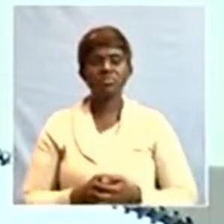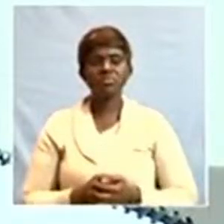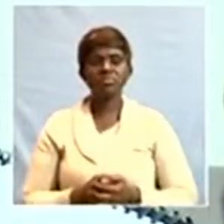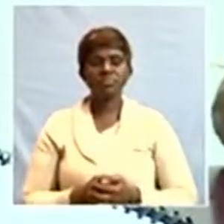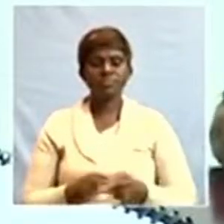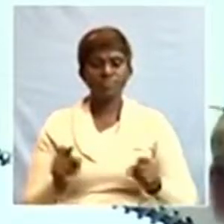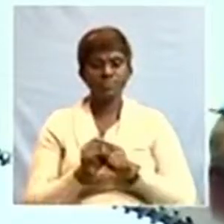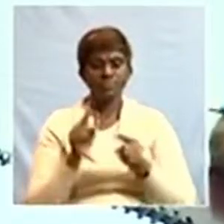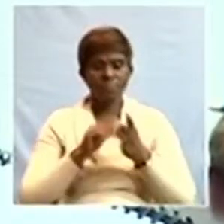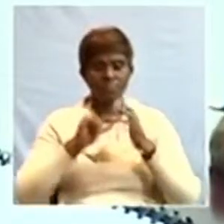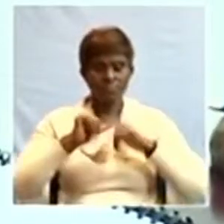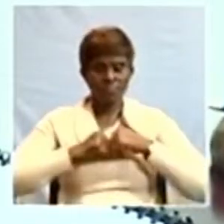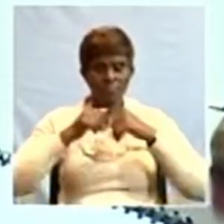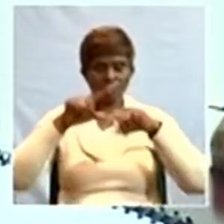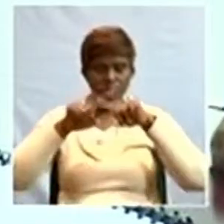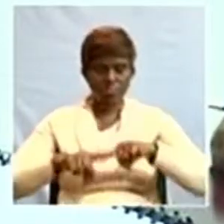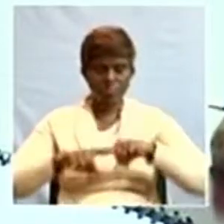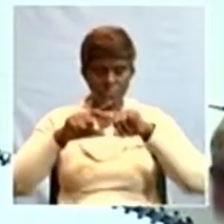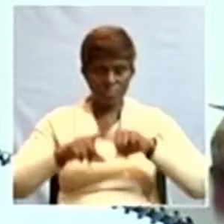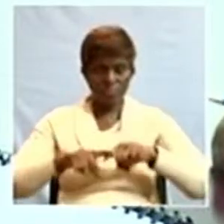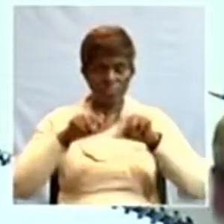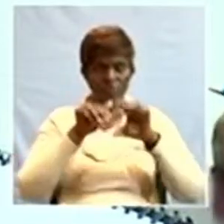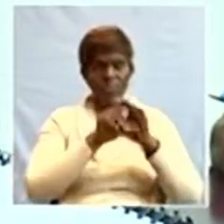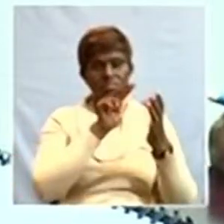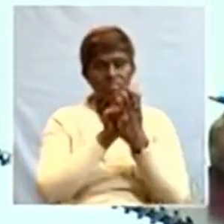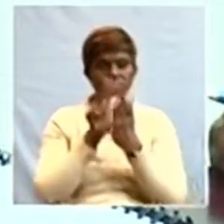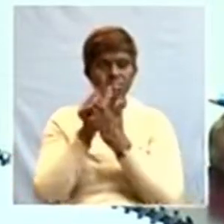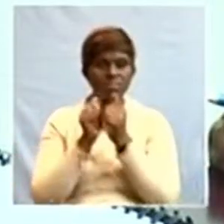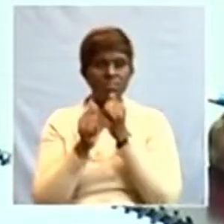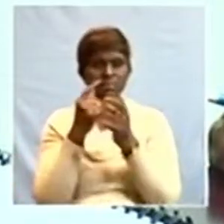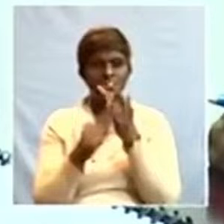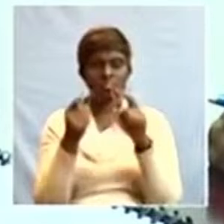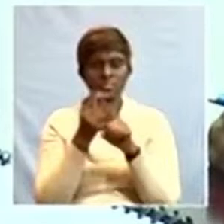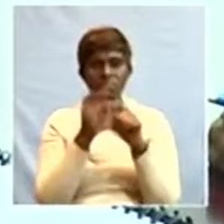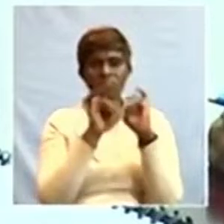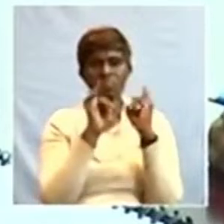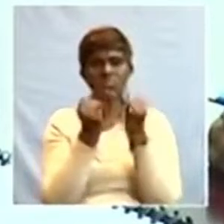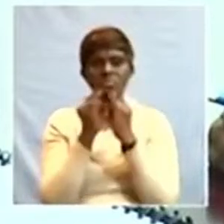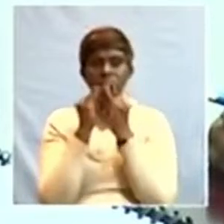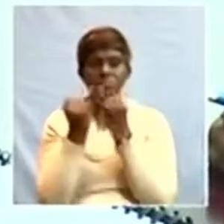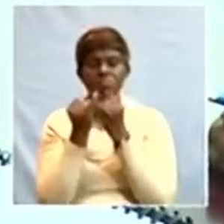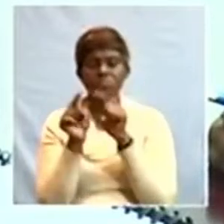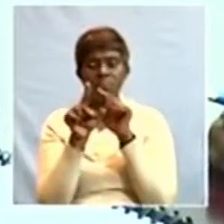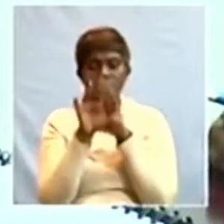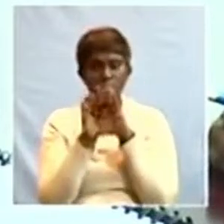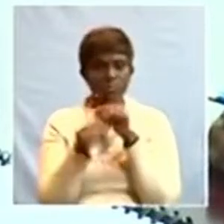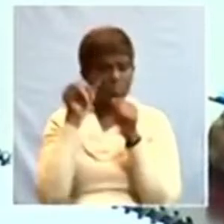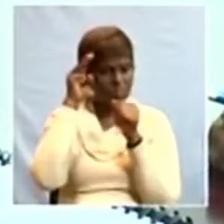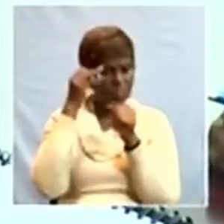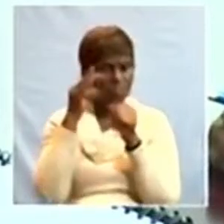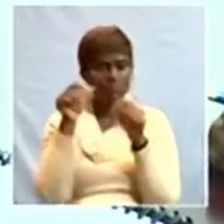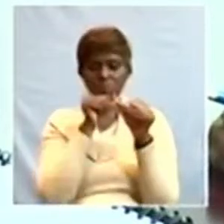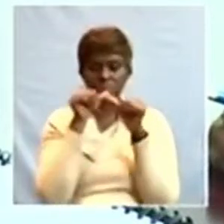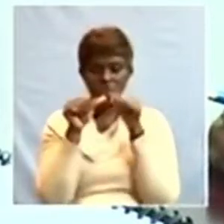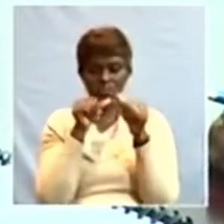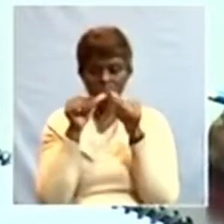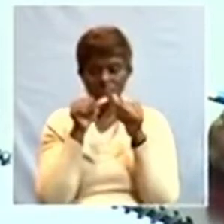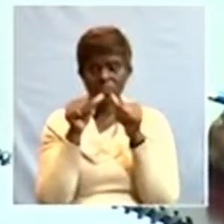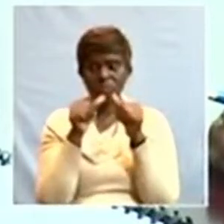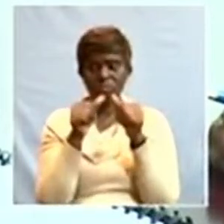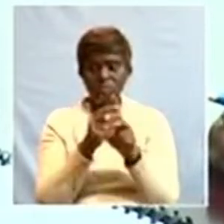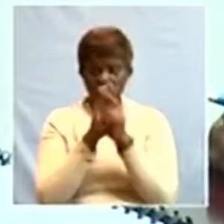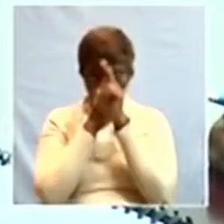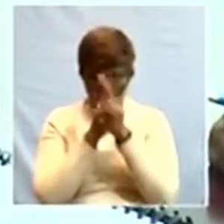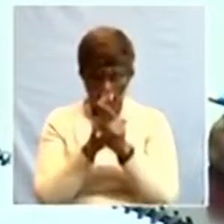And then we depend on the certification that is provided by institutions under Ministry of Agriculture.